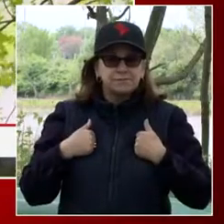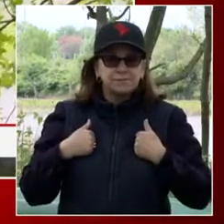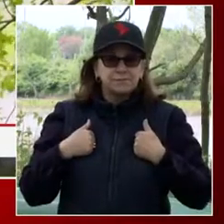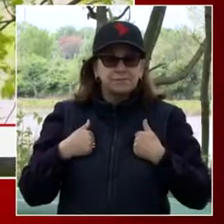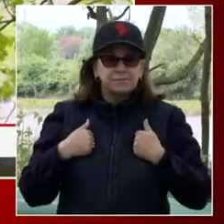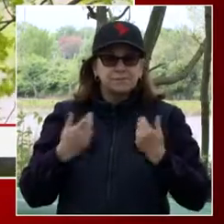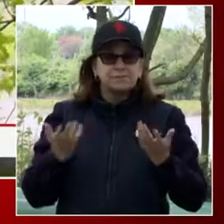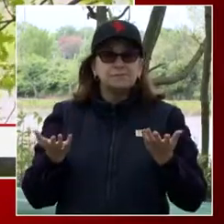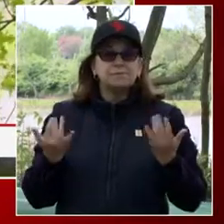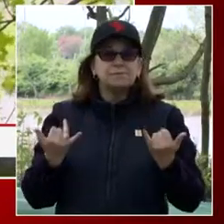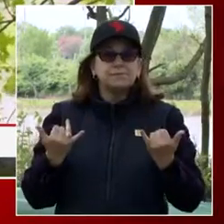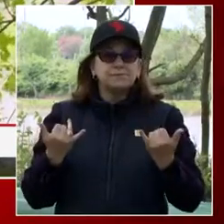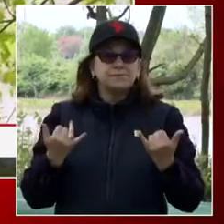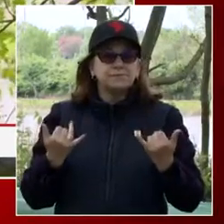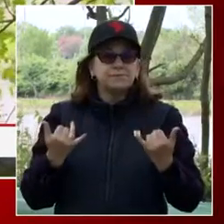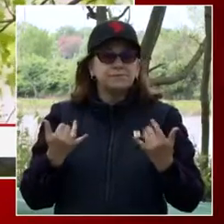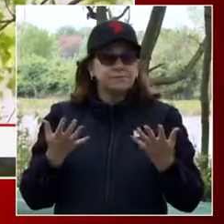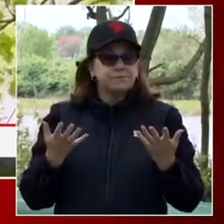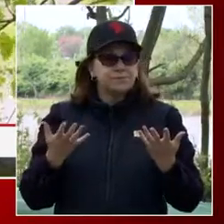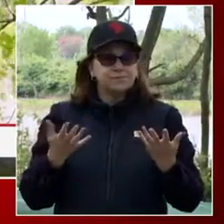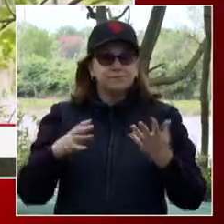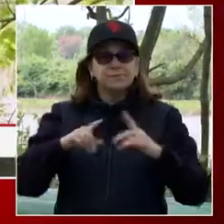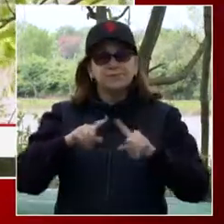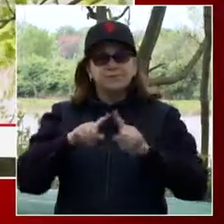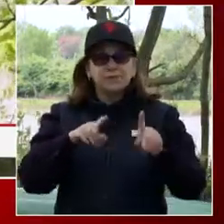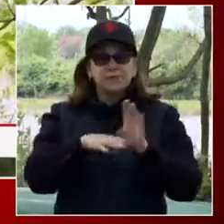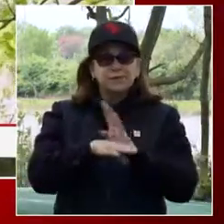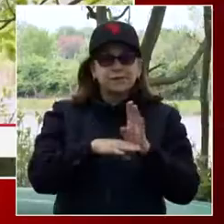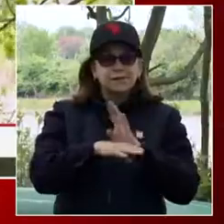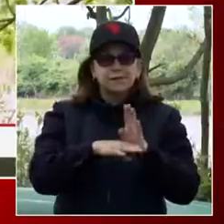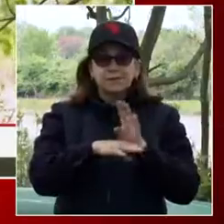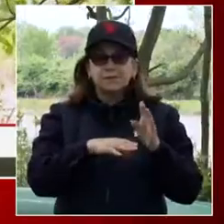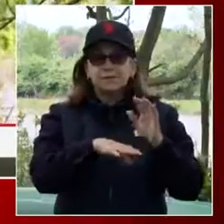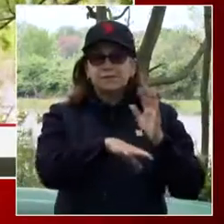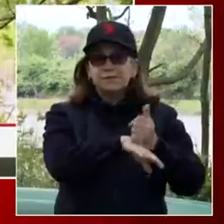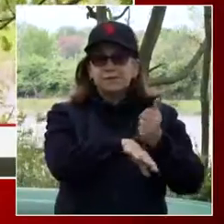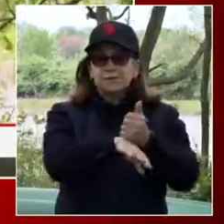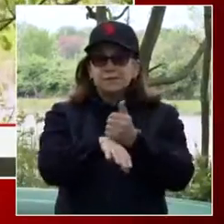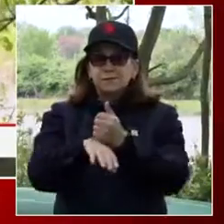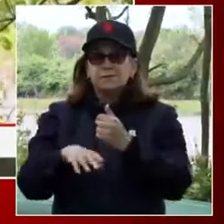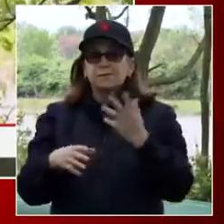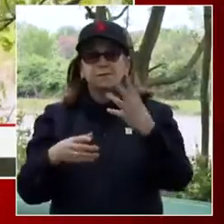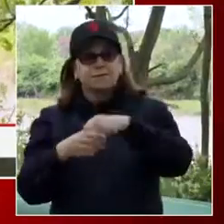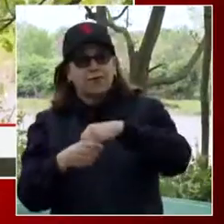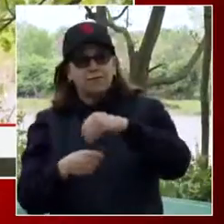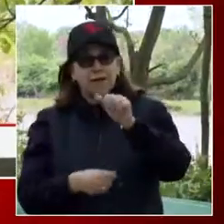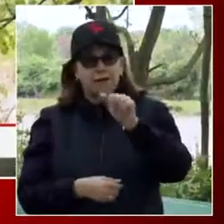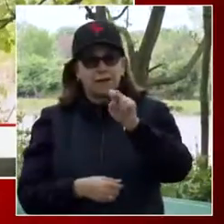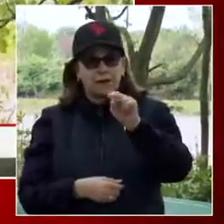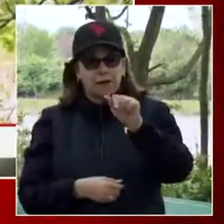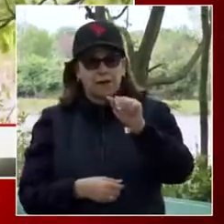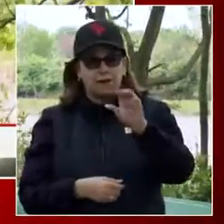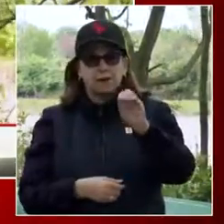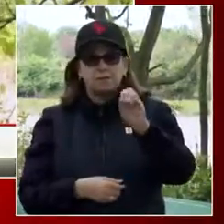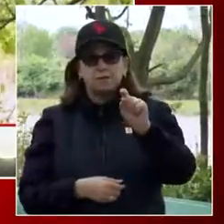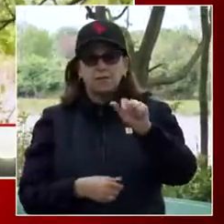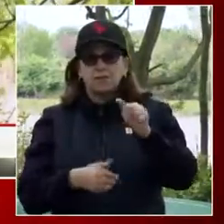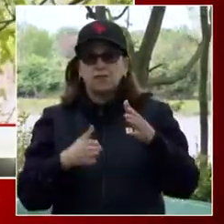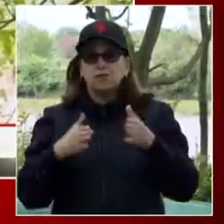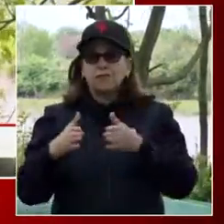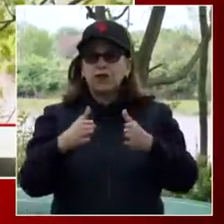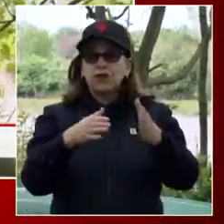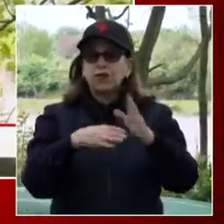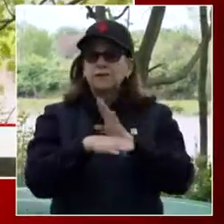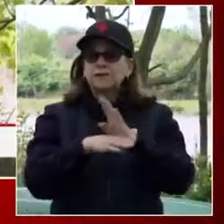that there's new businesses, which is great, that the Anacostia River is creating new businesses around paddling, paddle boards,